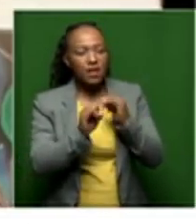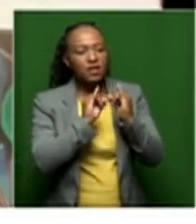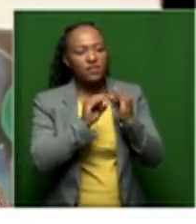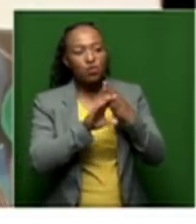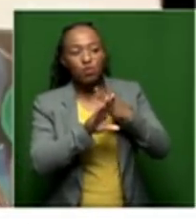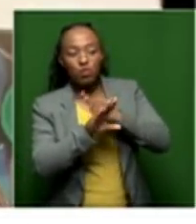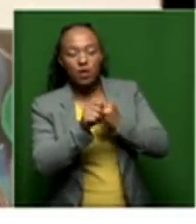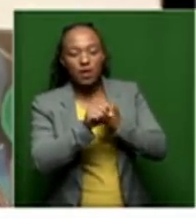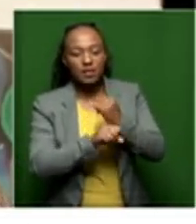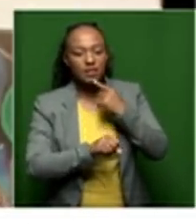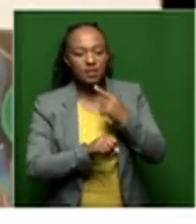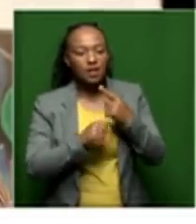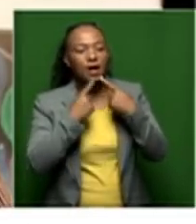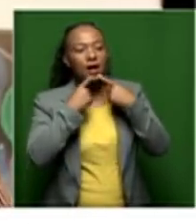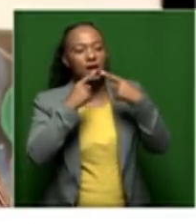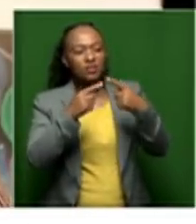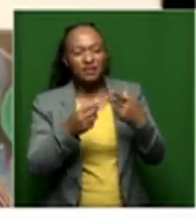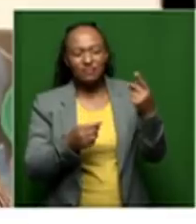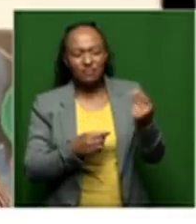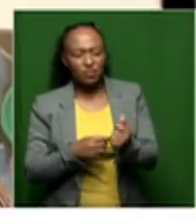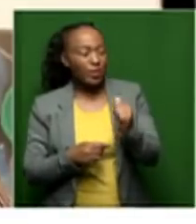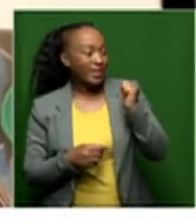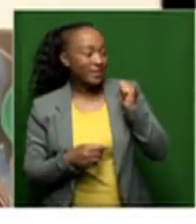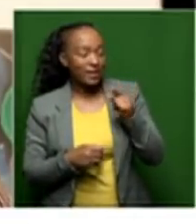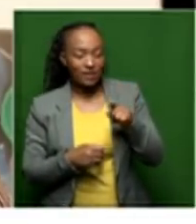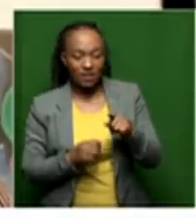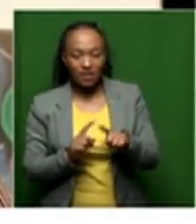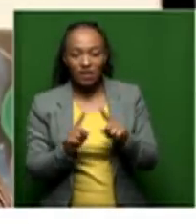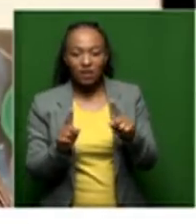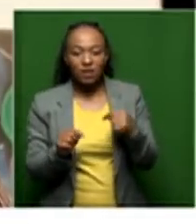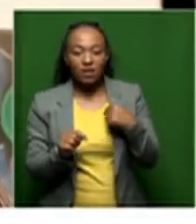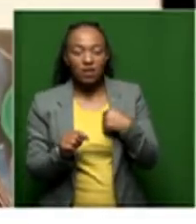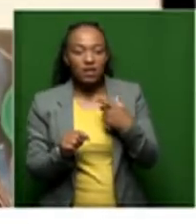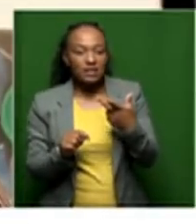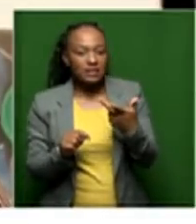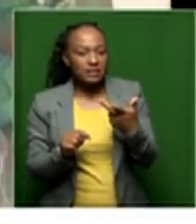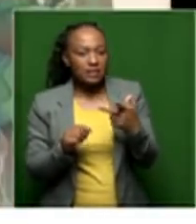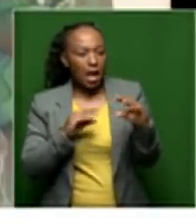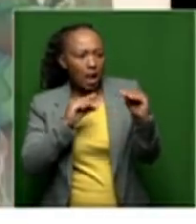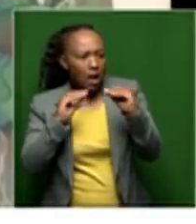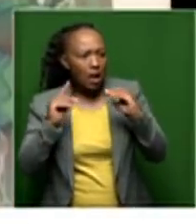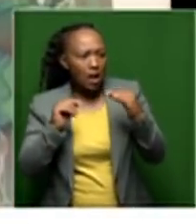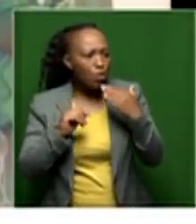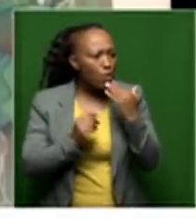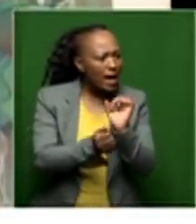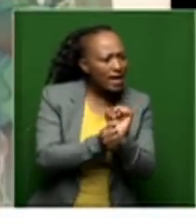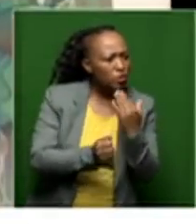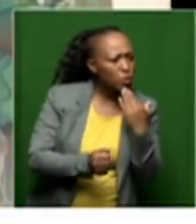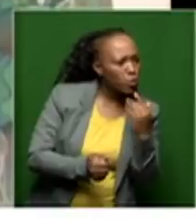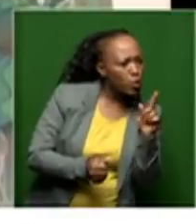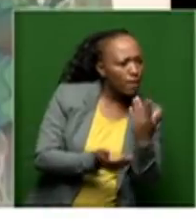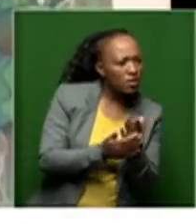say the announcement was unfortunate yesterday because it sets into motion speculation. But what